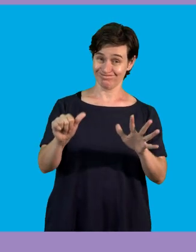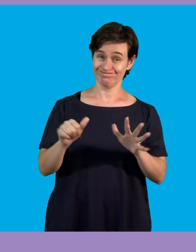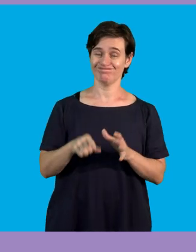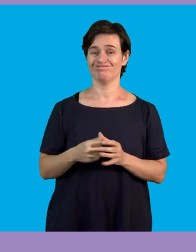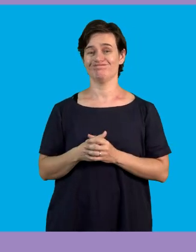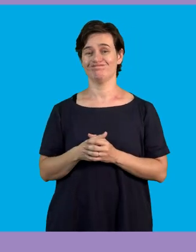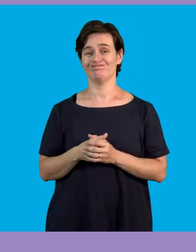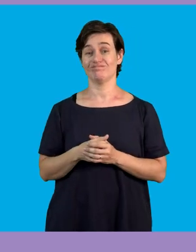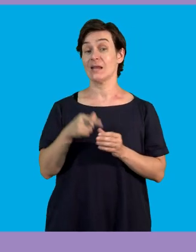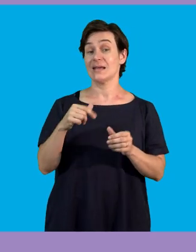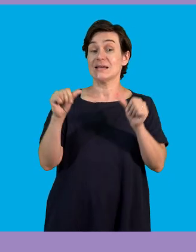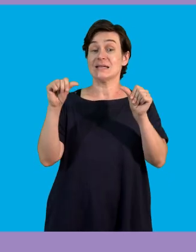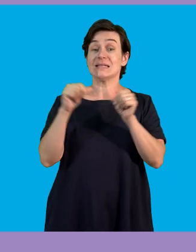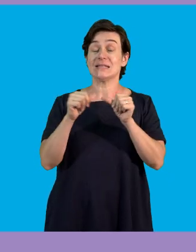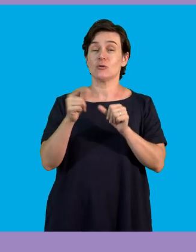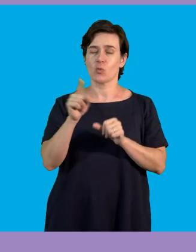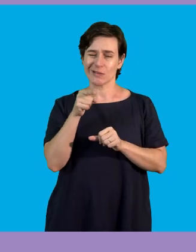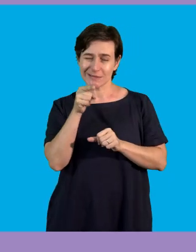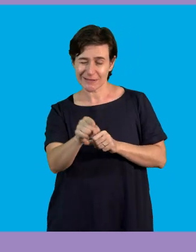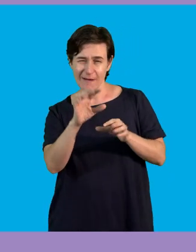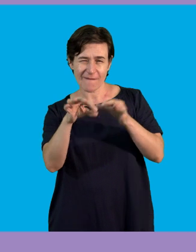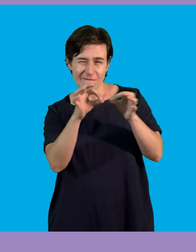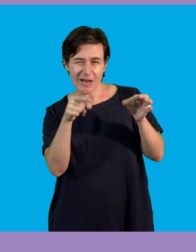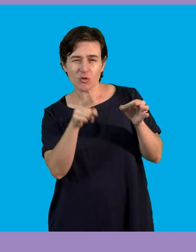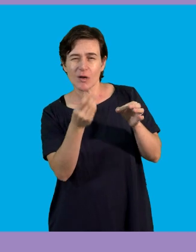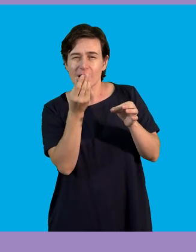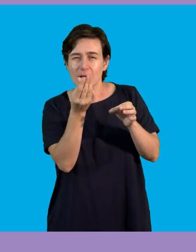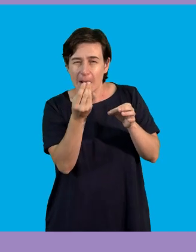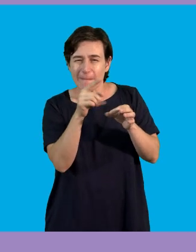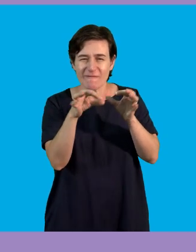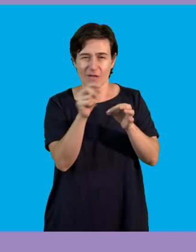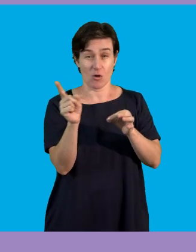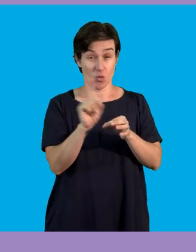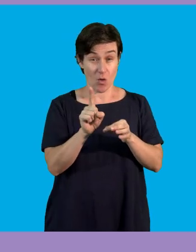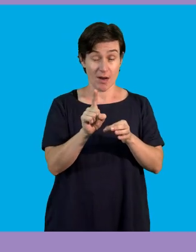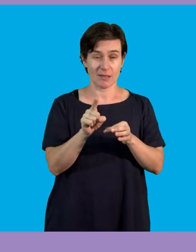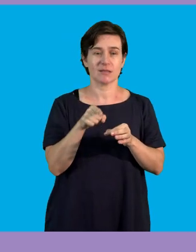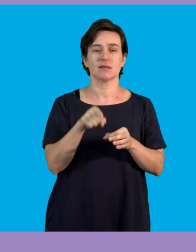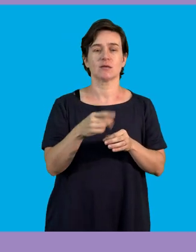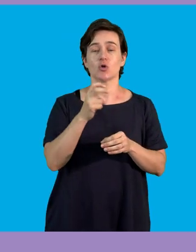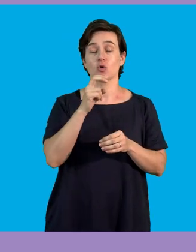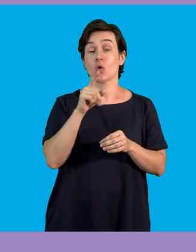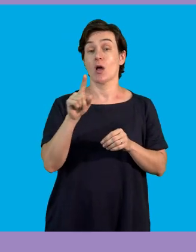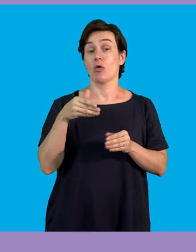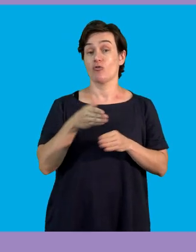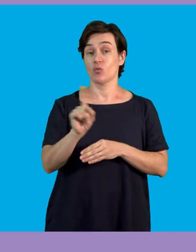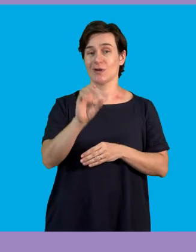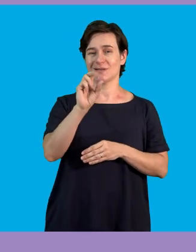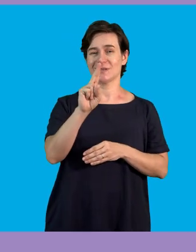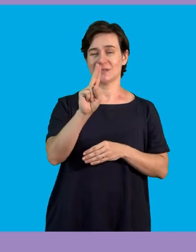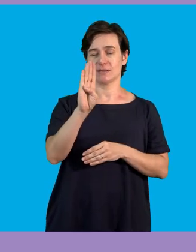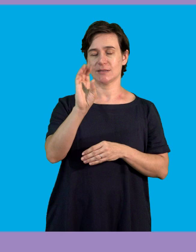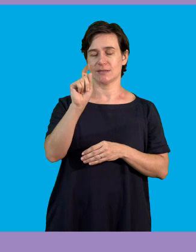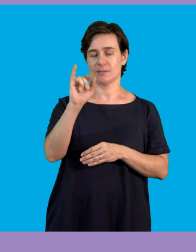Then we will determine the numeric value of algebraic expressions by